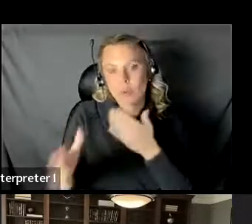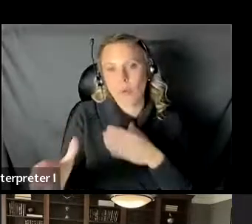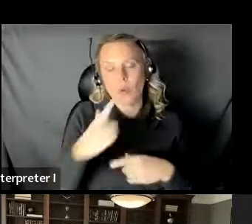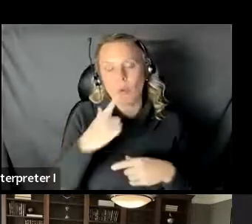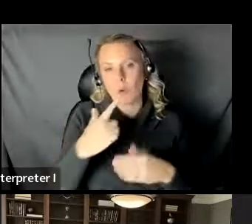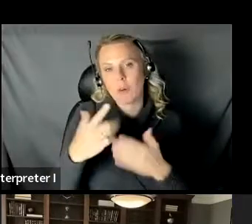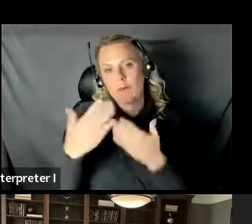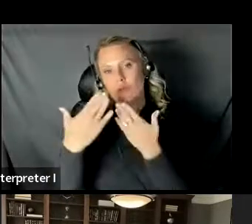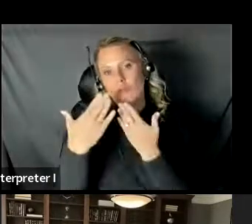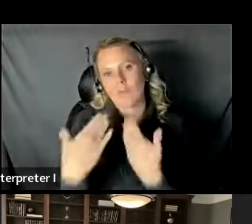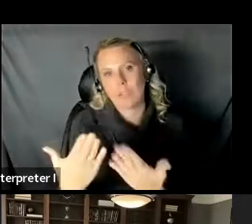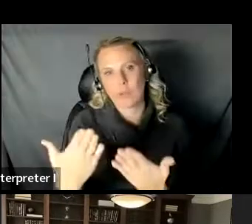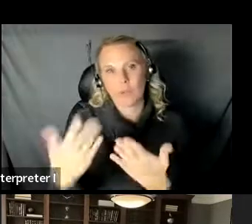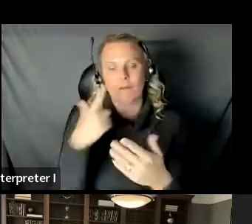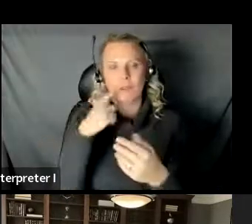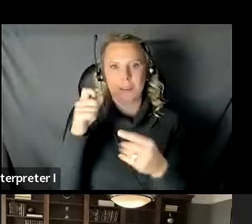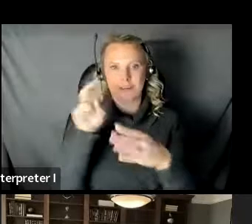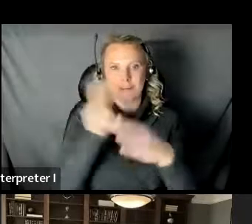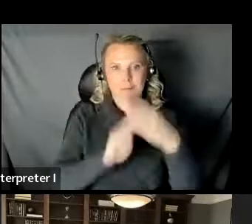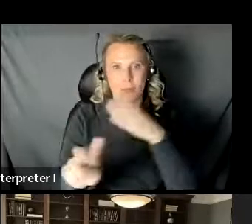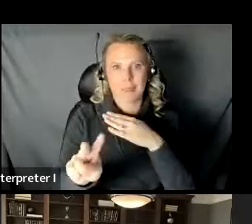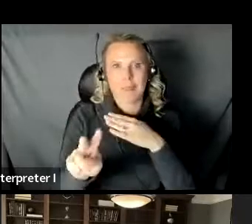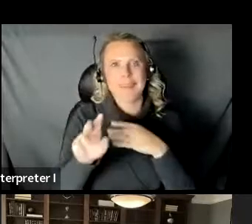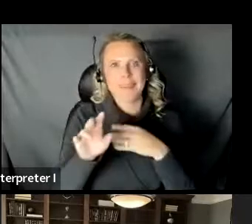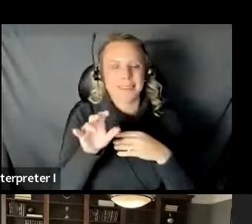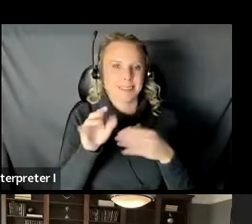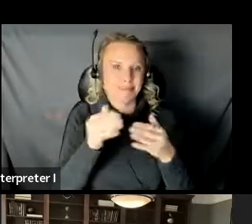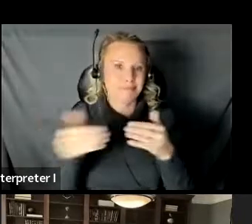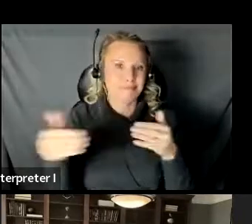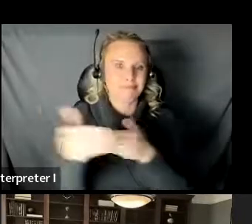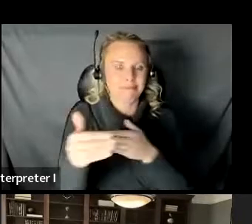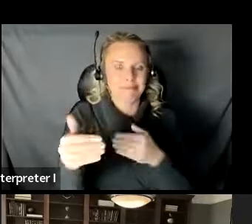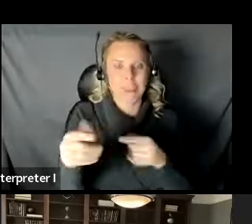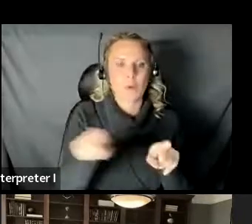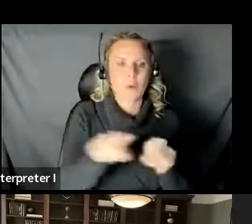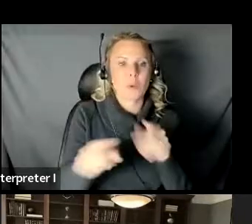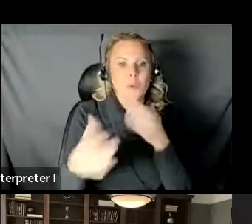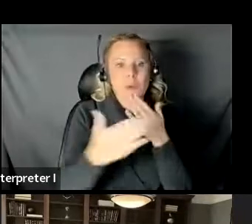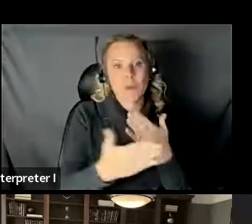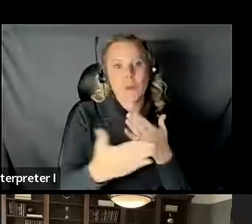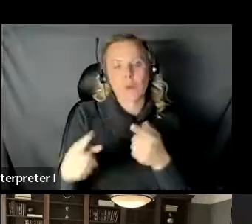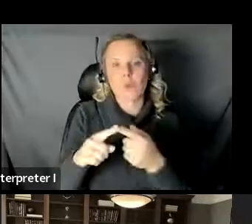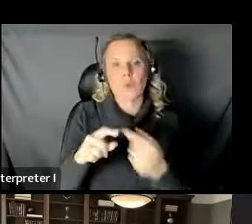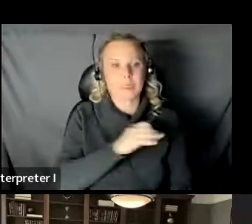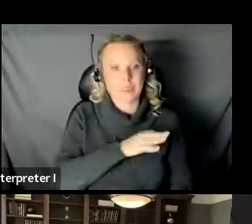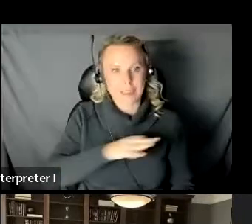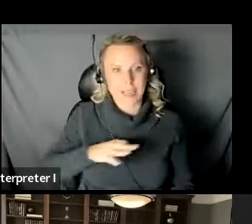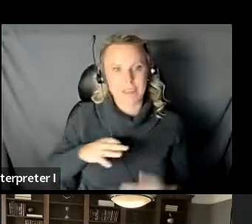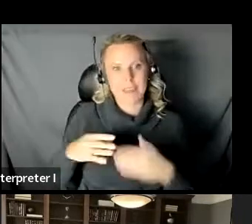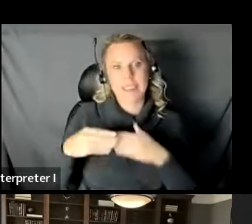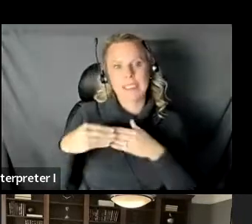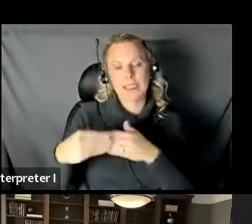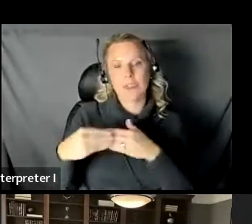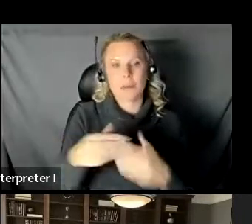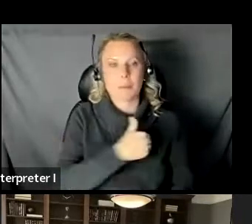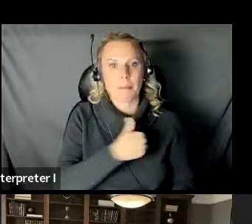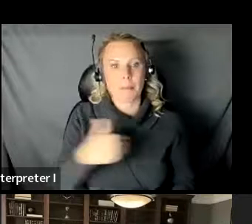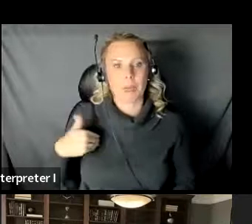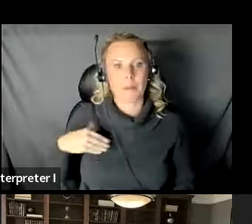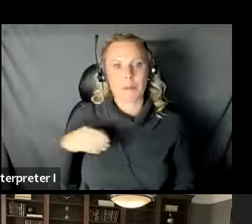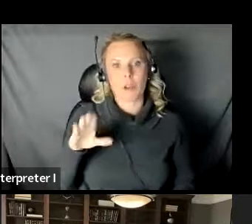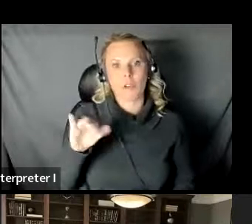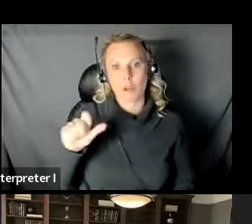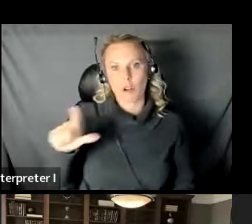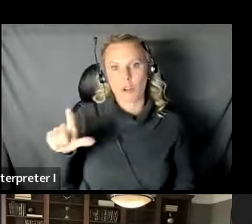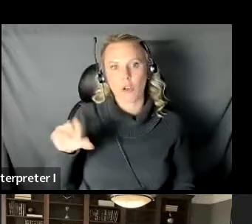and transformative forward thinking in that respect. And most especially, I want to extend my deep gratitude to the staff, leadership, and members of the Criminal